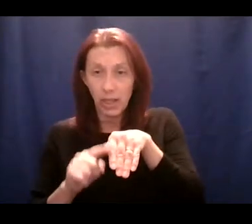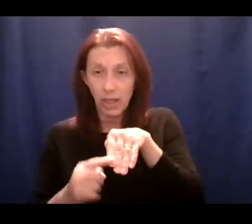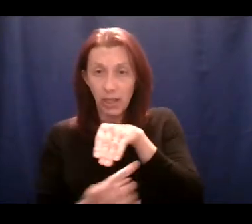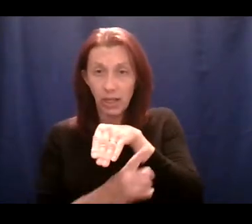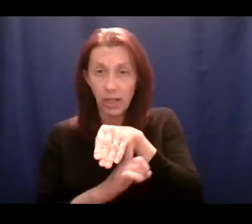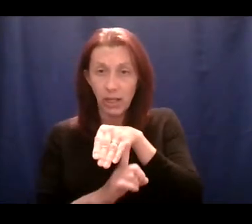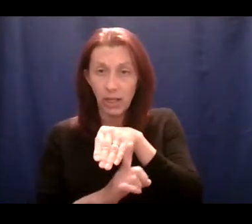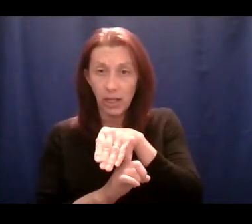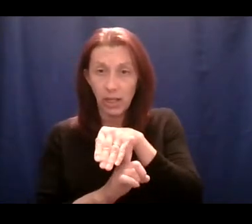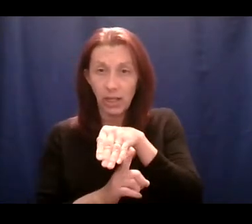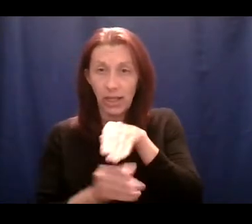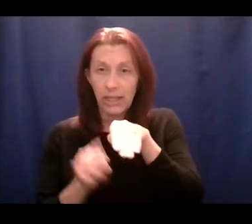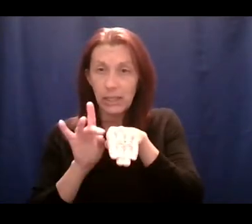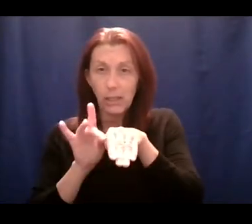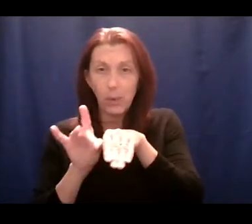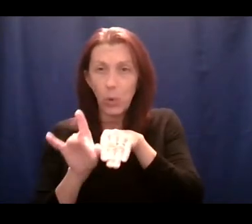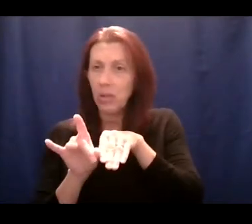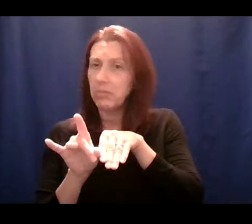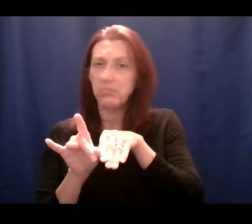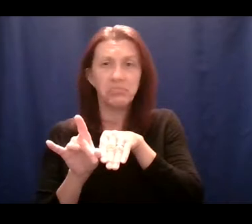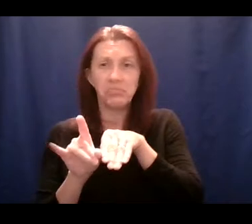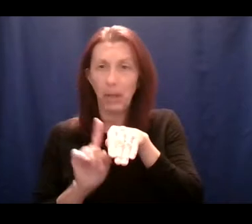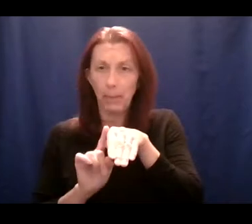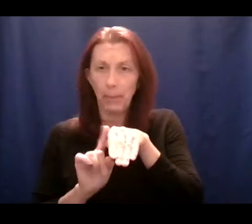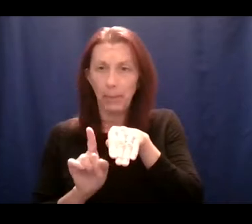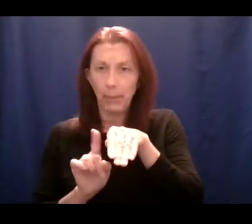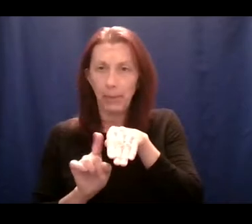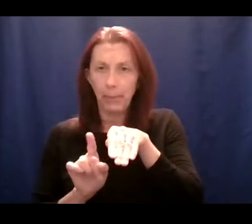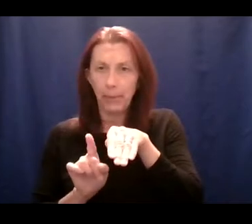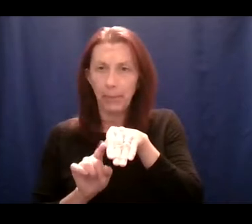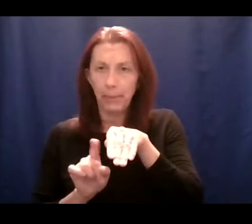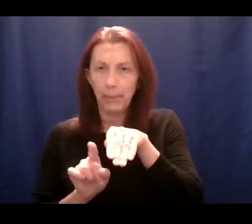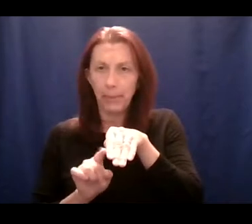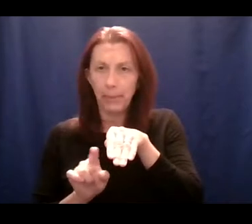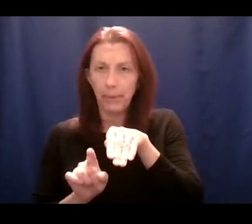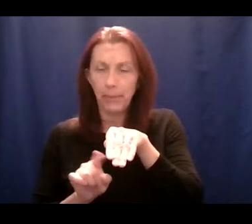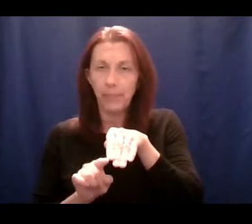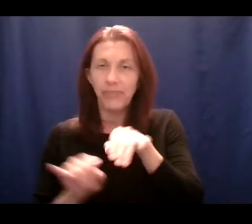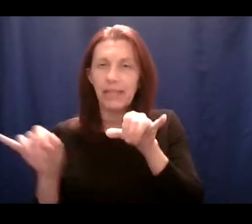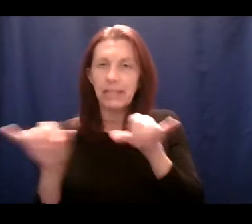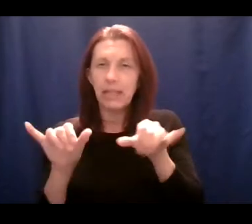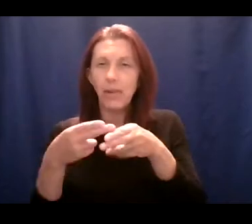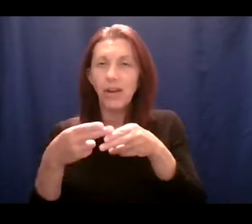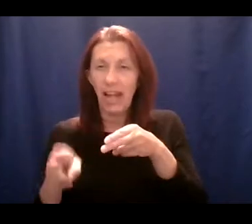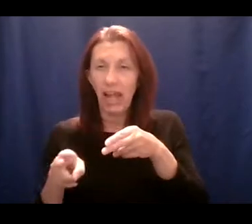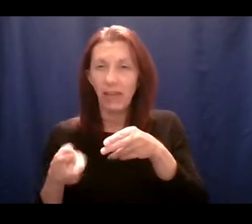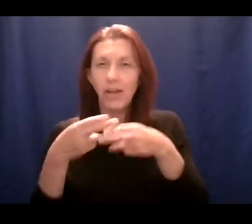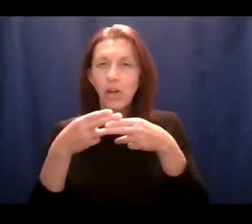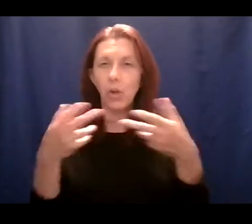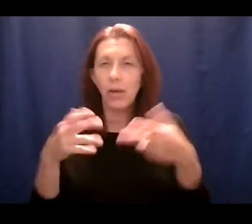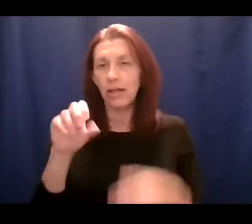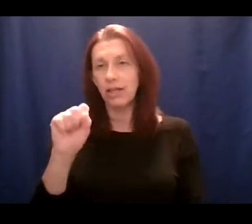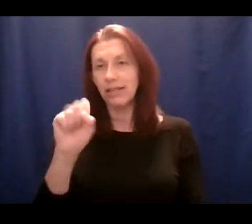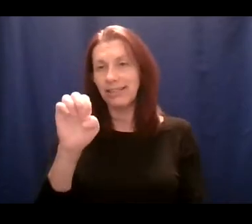some small ridges, those are very similar to a knife. So we call that a serrated edge. And that serrated